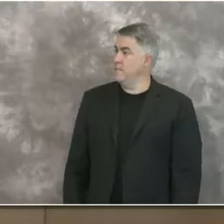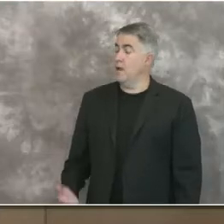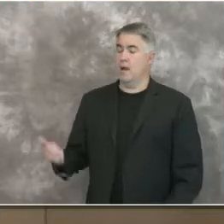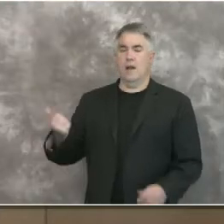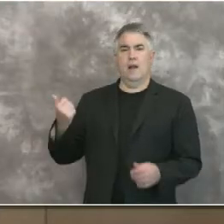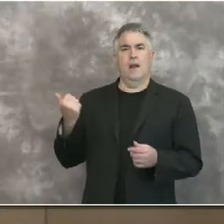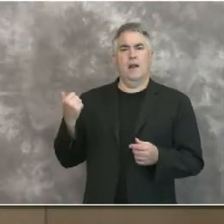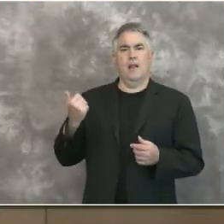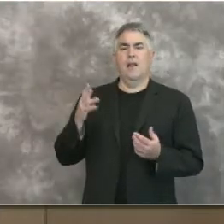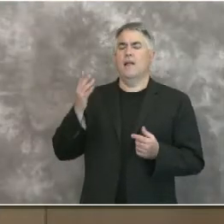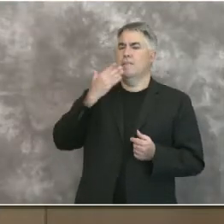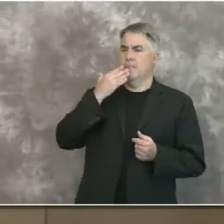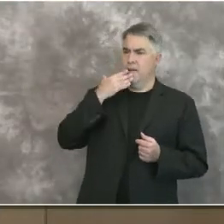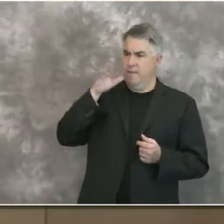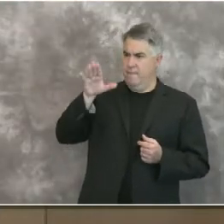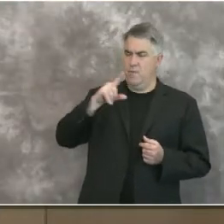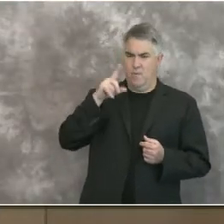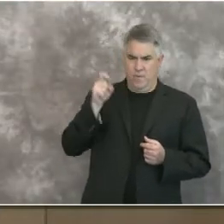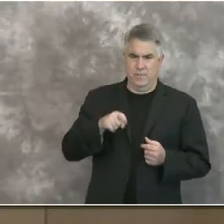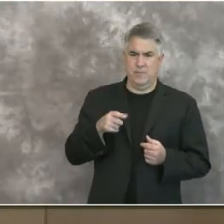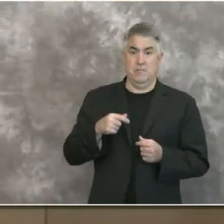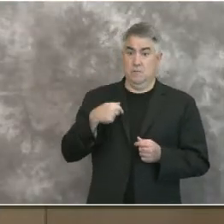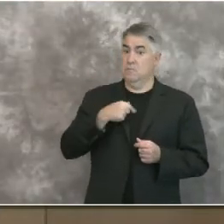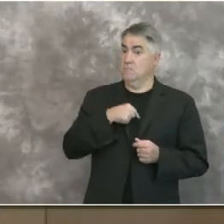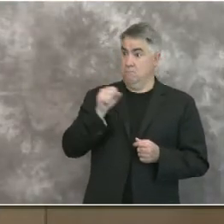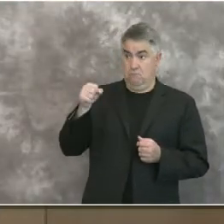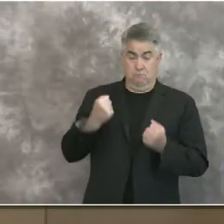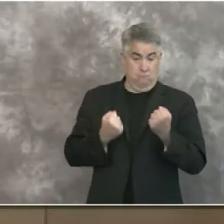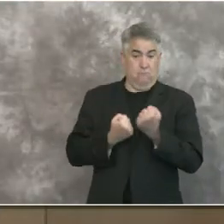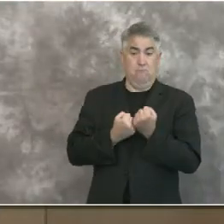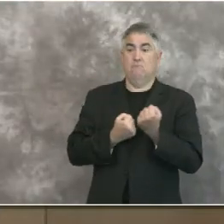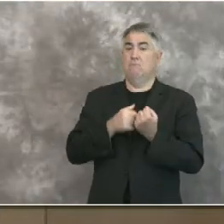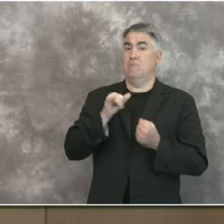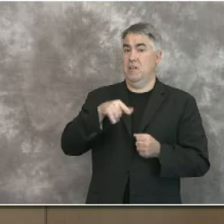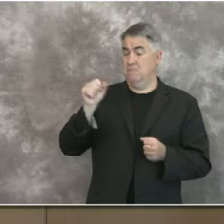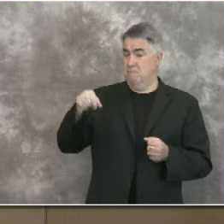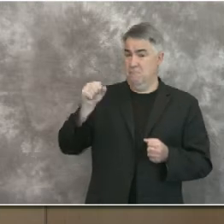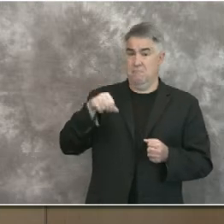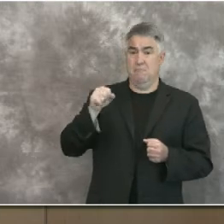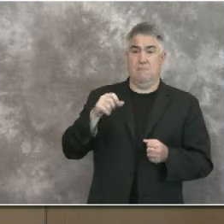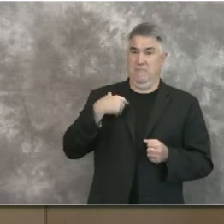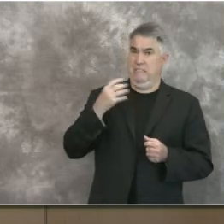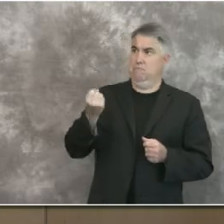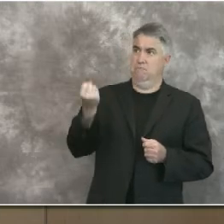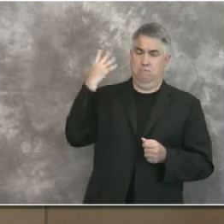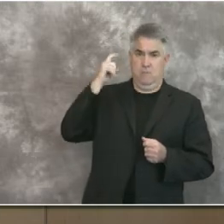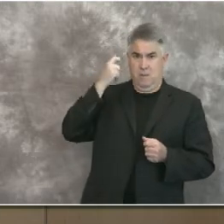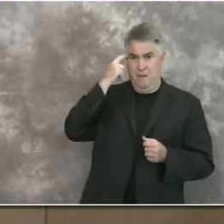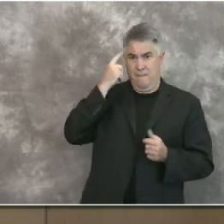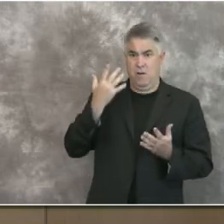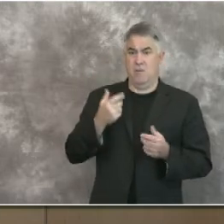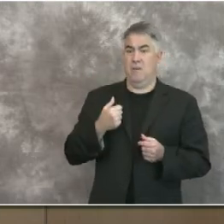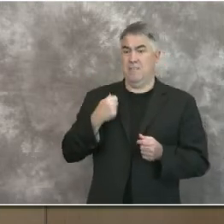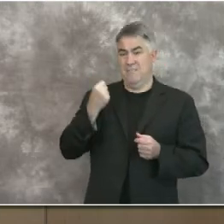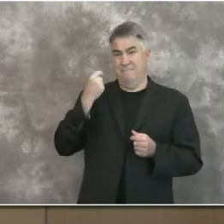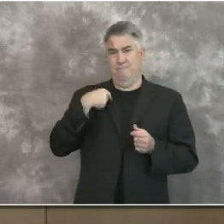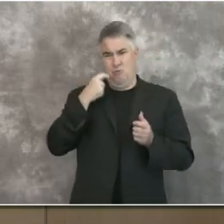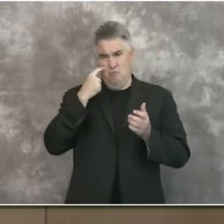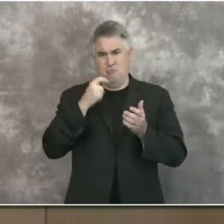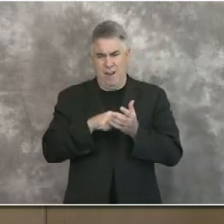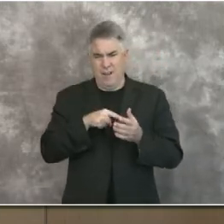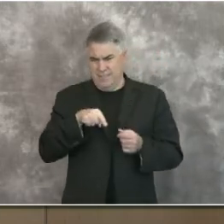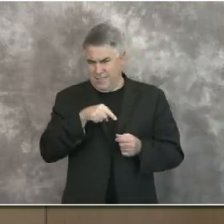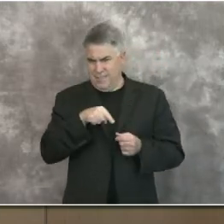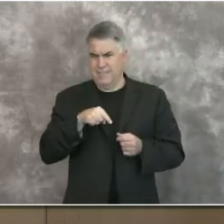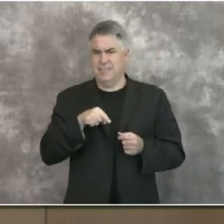Thank you for that question, and yes, we are in support of the letter that's being sent to the state. We recognize that